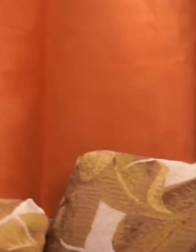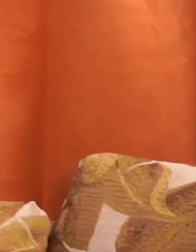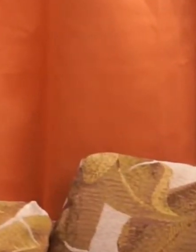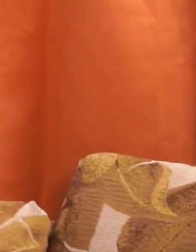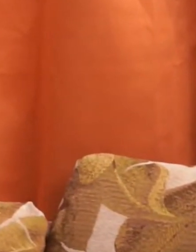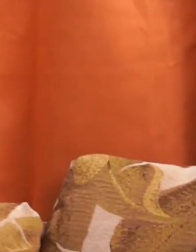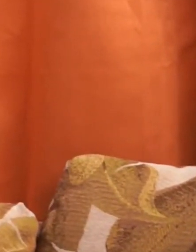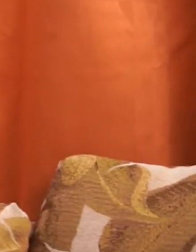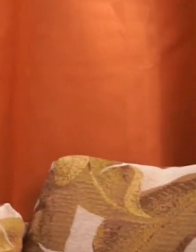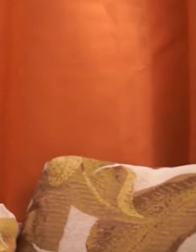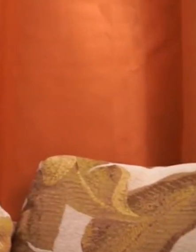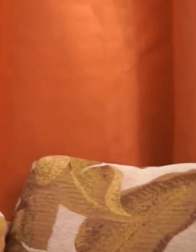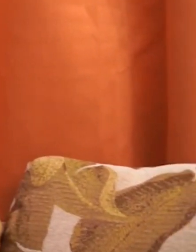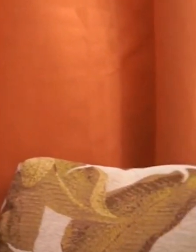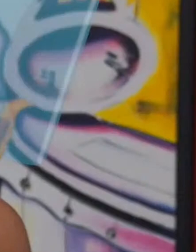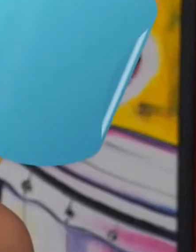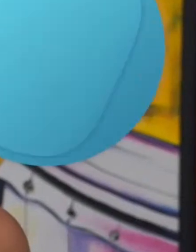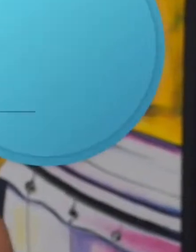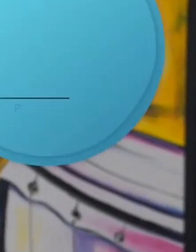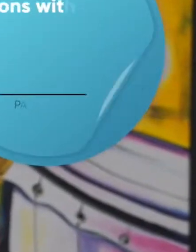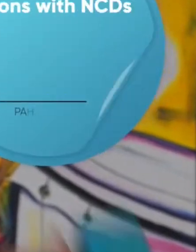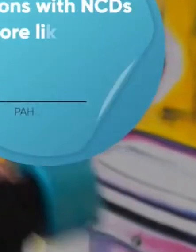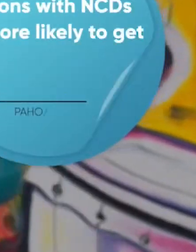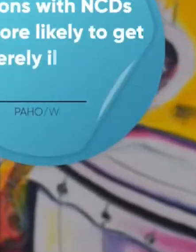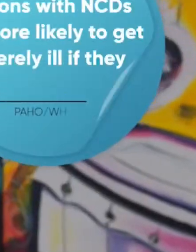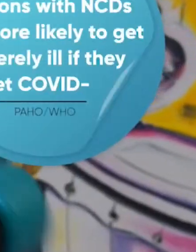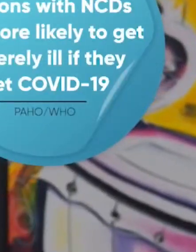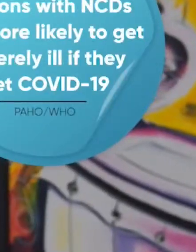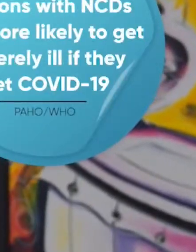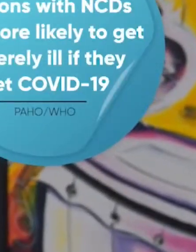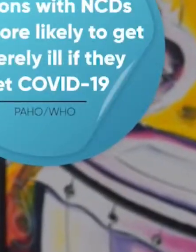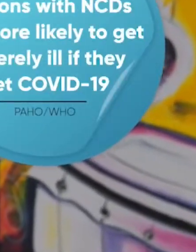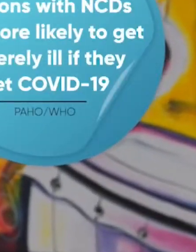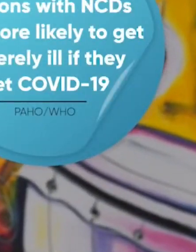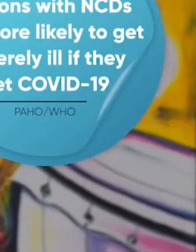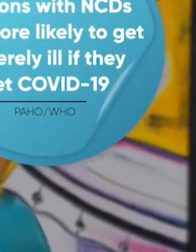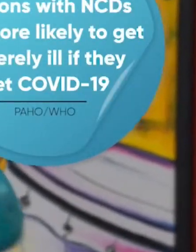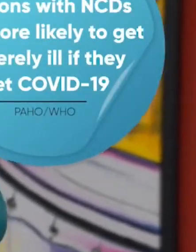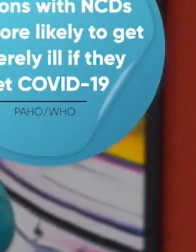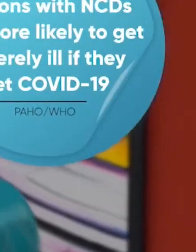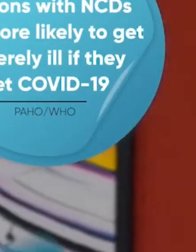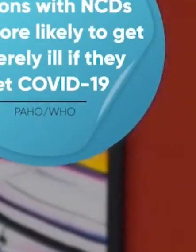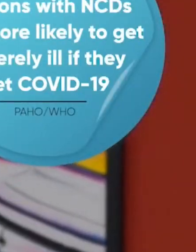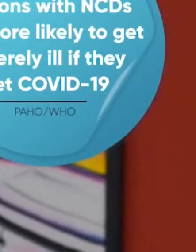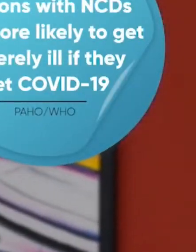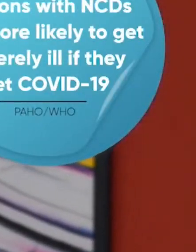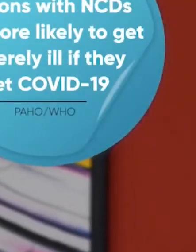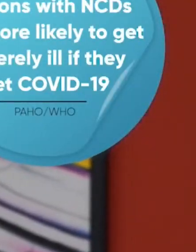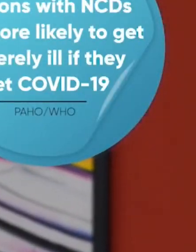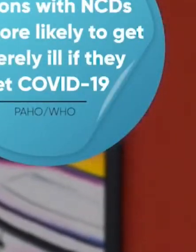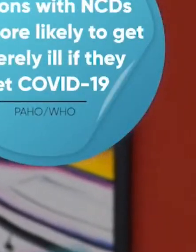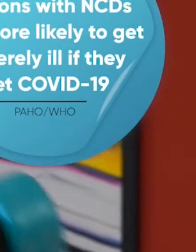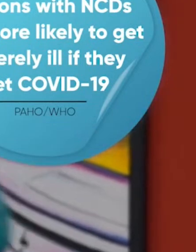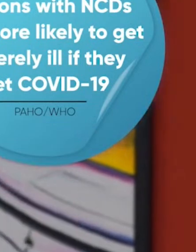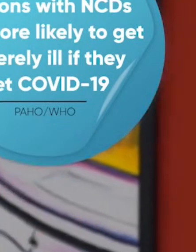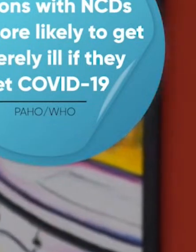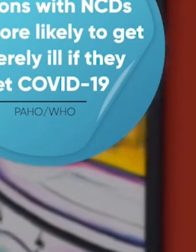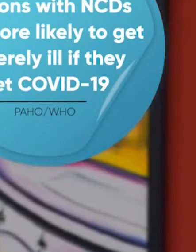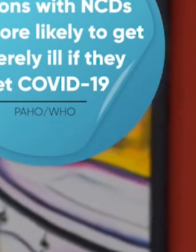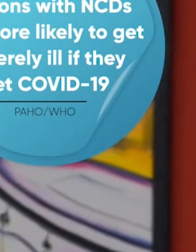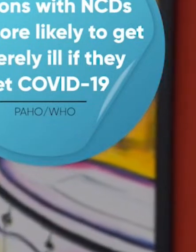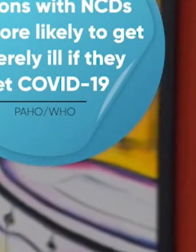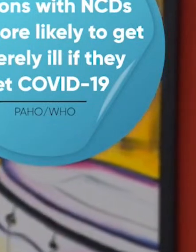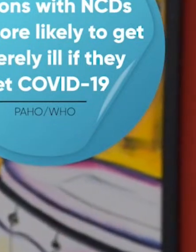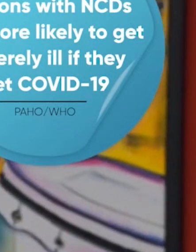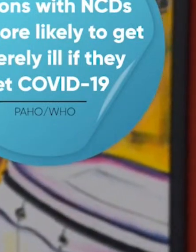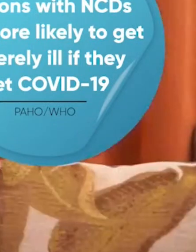when is your morning exercise so important? Since the World Health Organization say that people with NCDs are more likely to get real sick if they